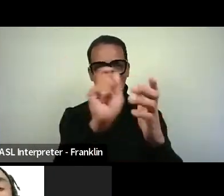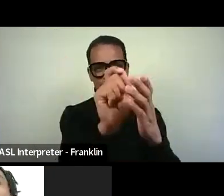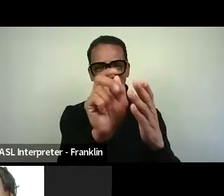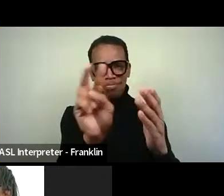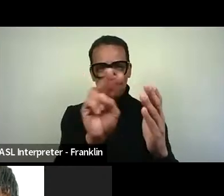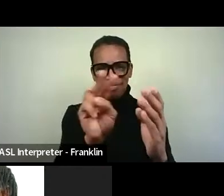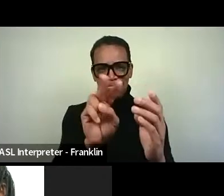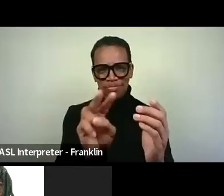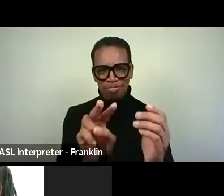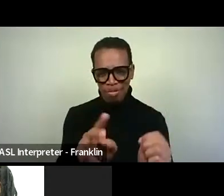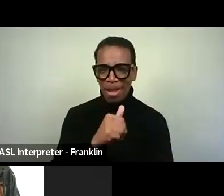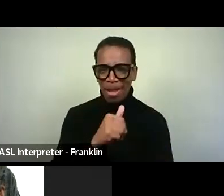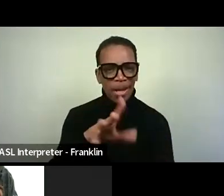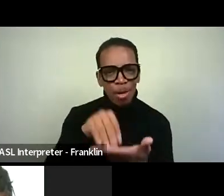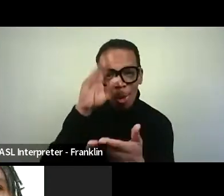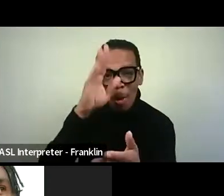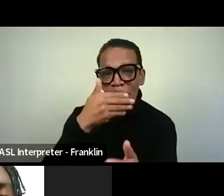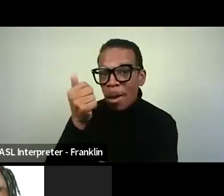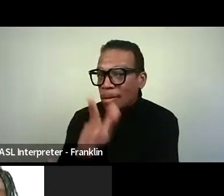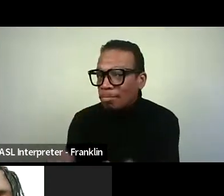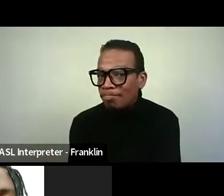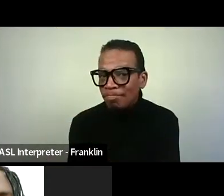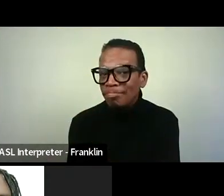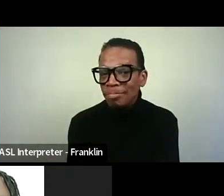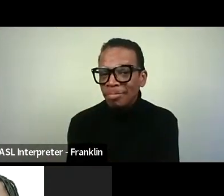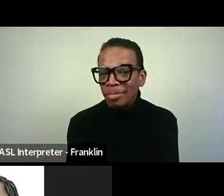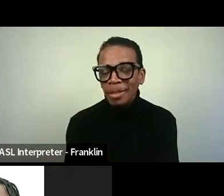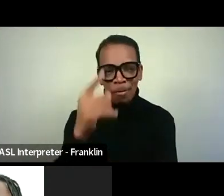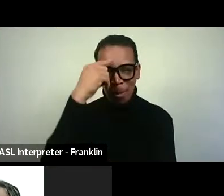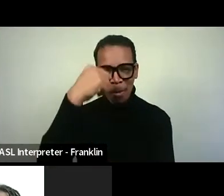that or to learn better. And so for me,